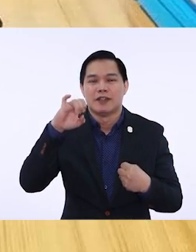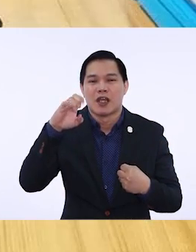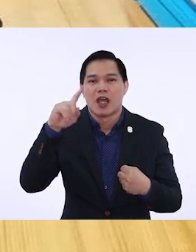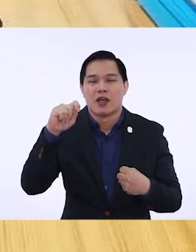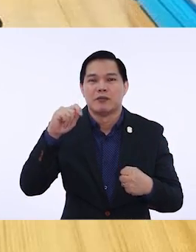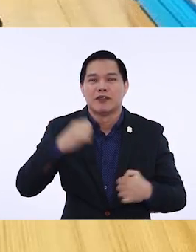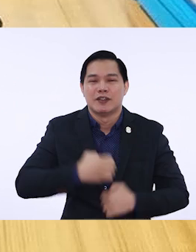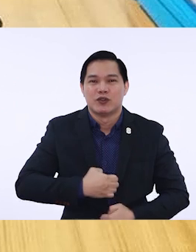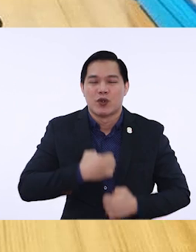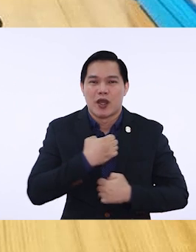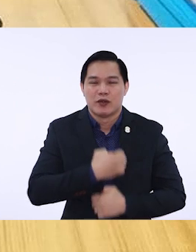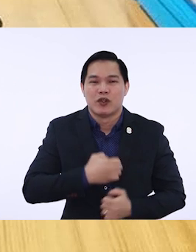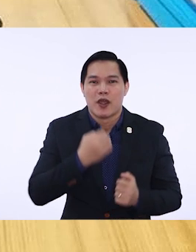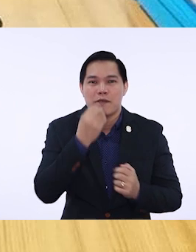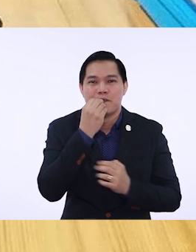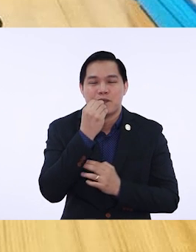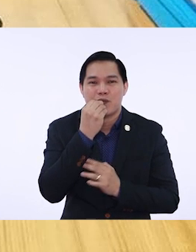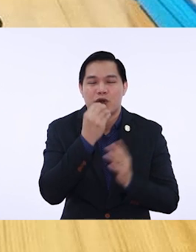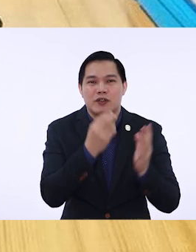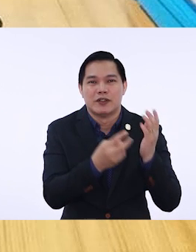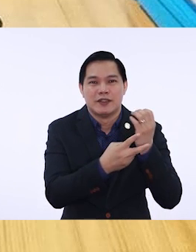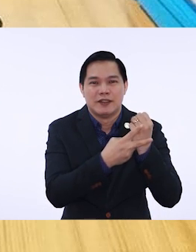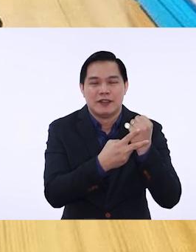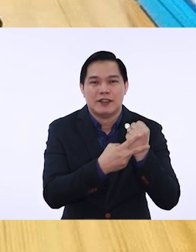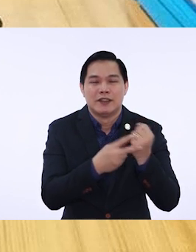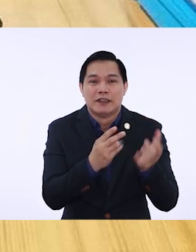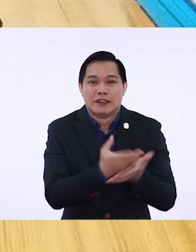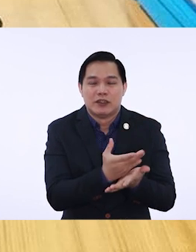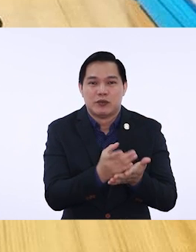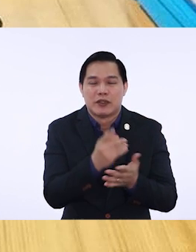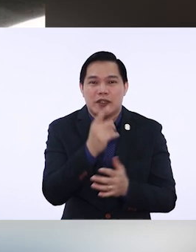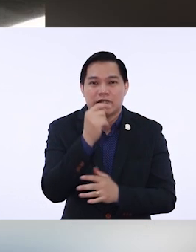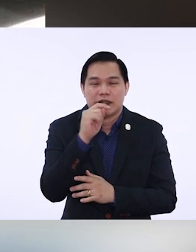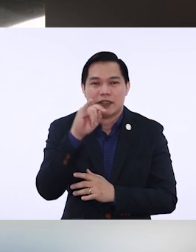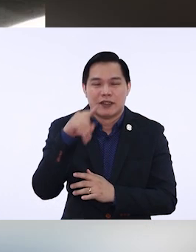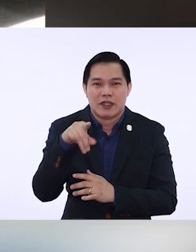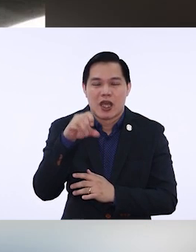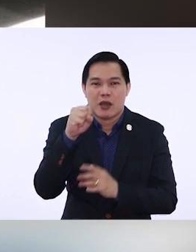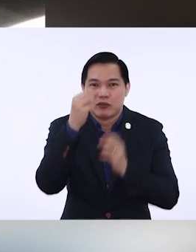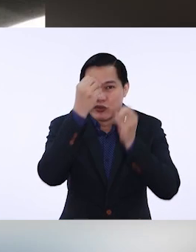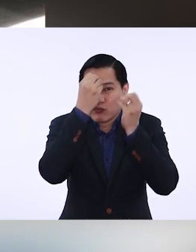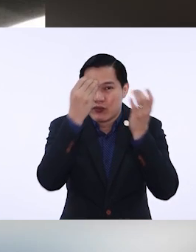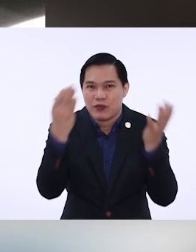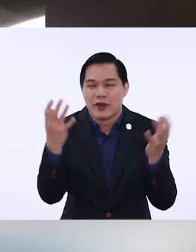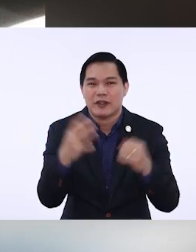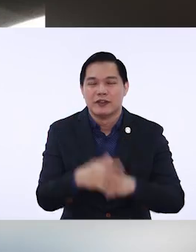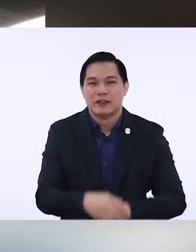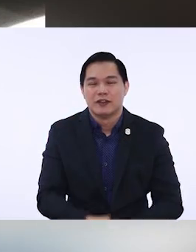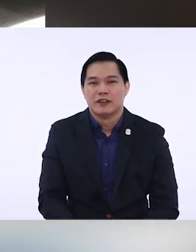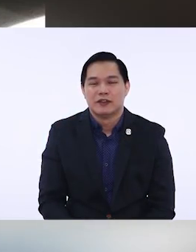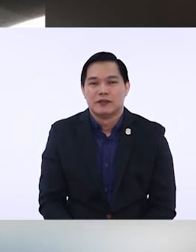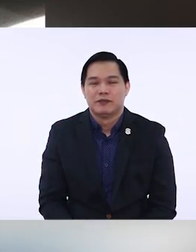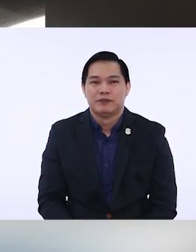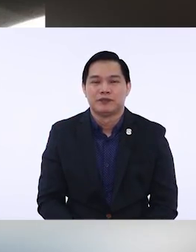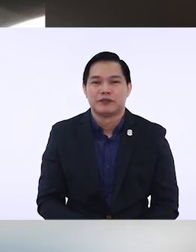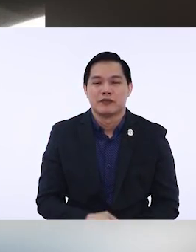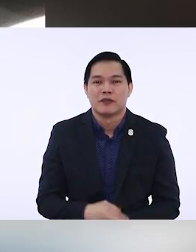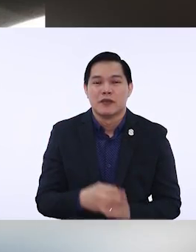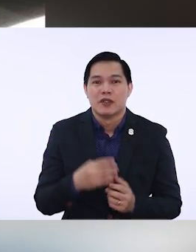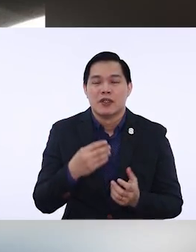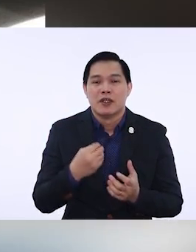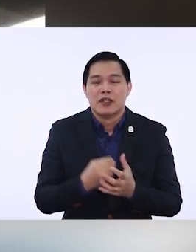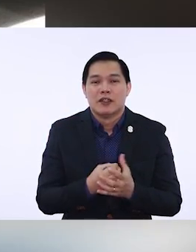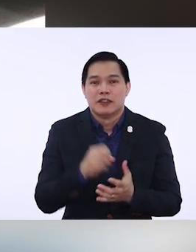the delicious food served. There were also tips shared in preparing the popular tocino, be it white or red meat, donut glaze,